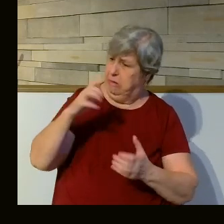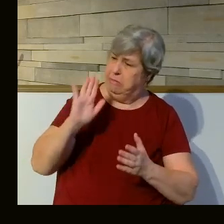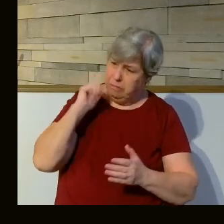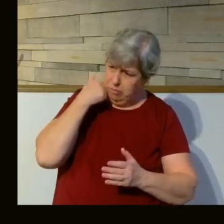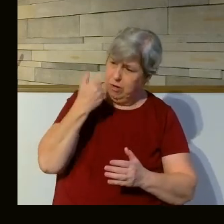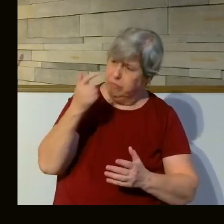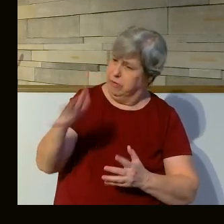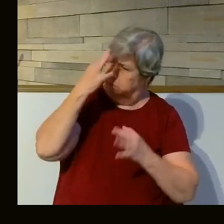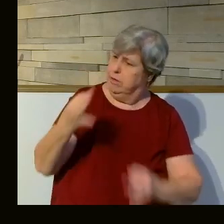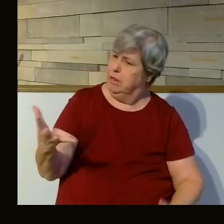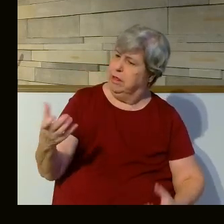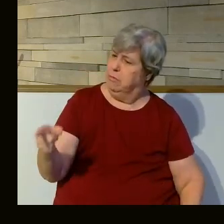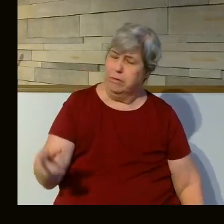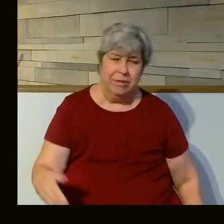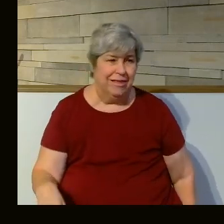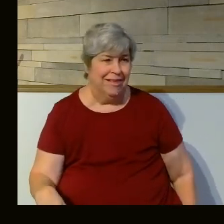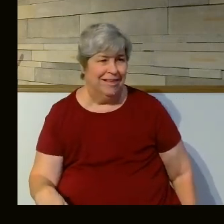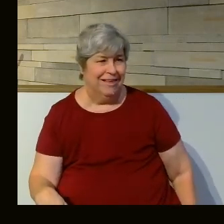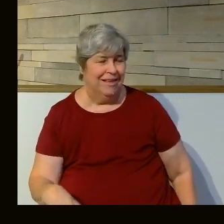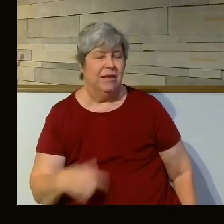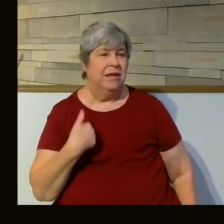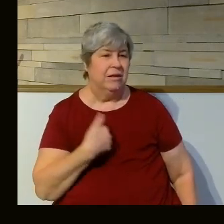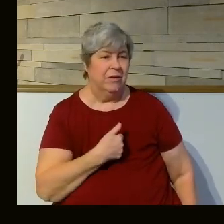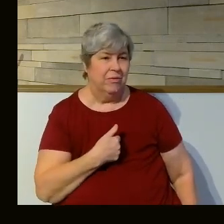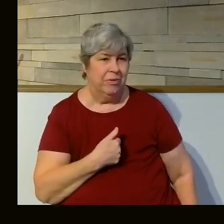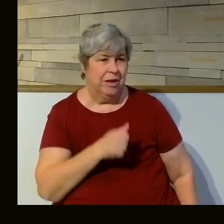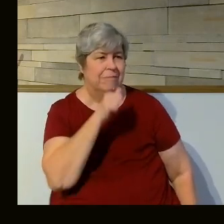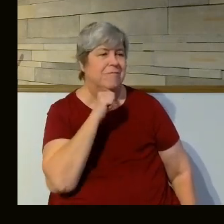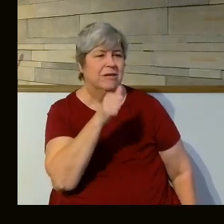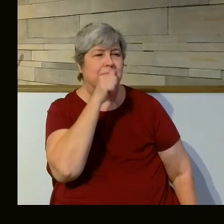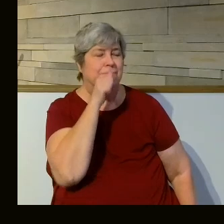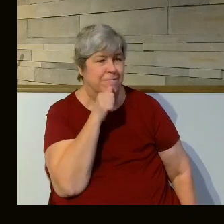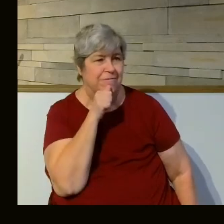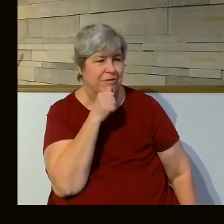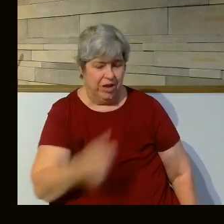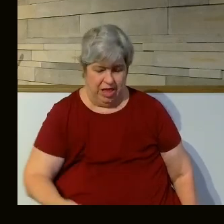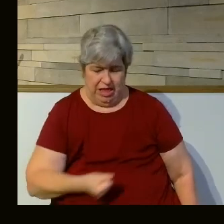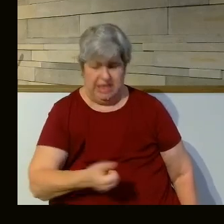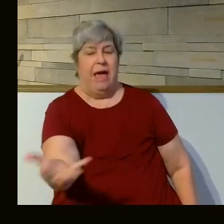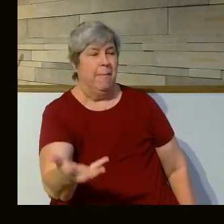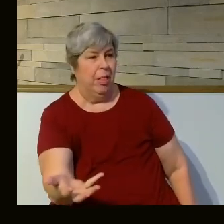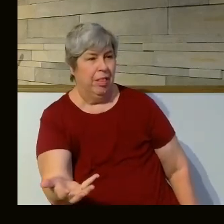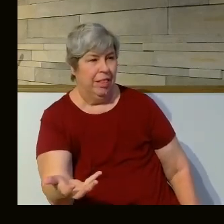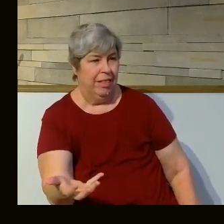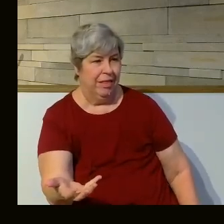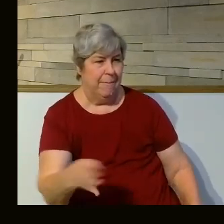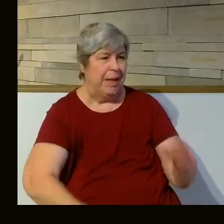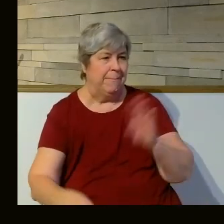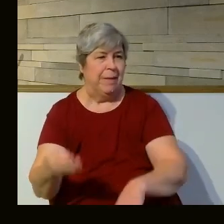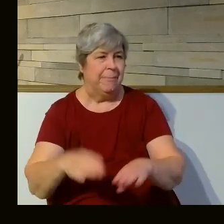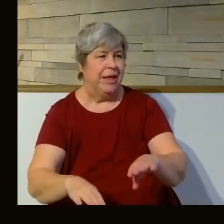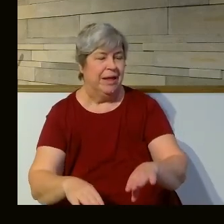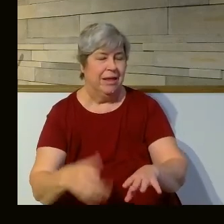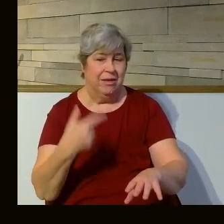individual choices that they're making. What about being intolerant toward gambling? We're intolerant toward gambling